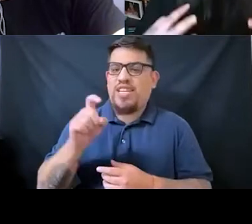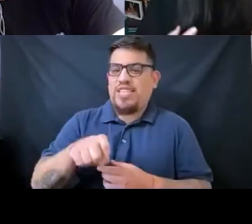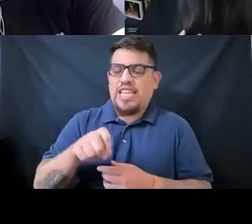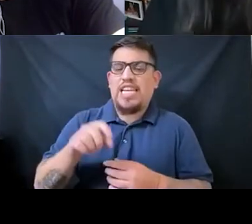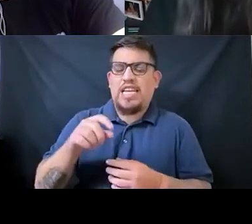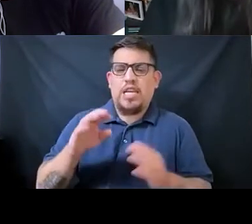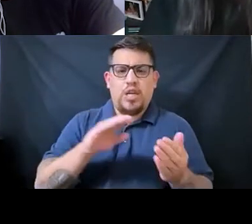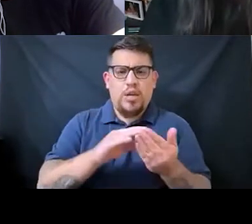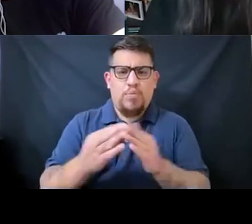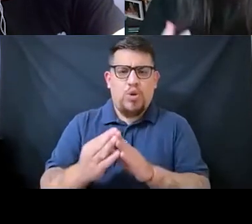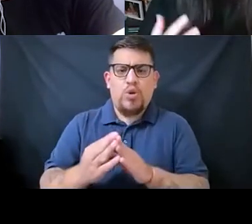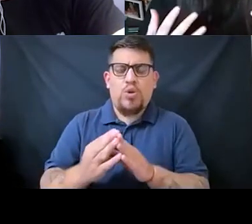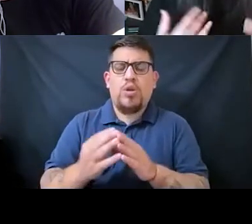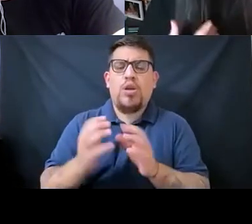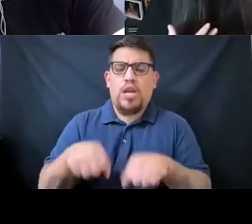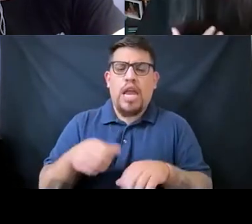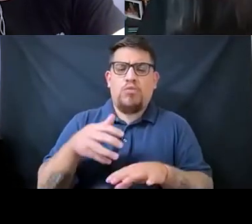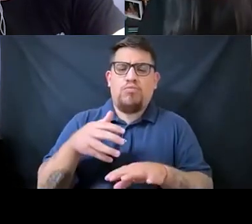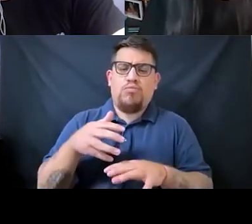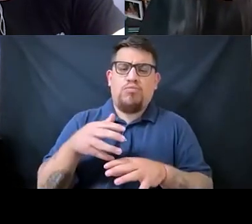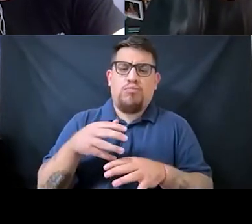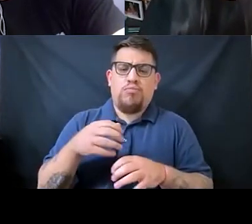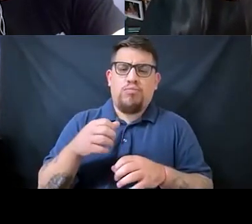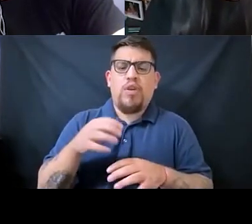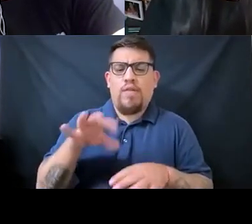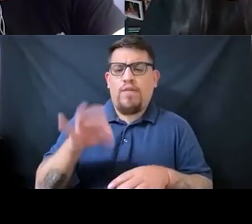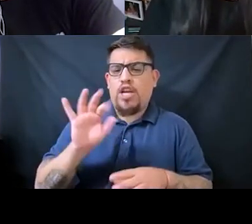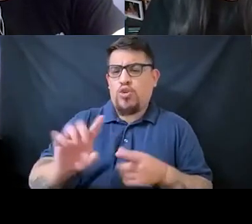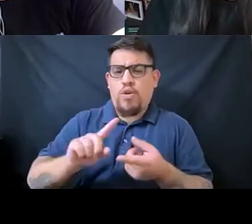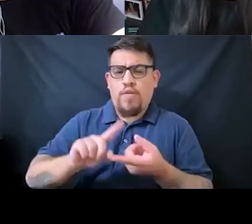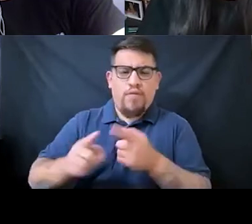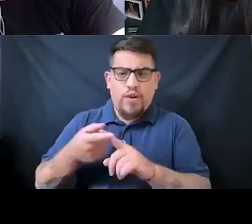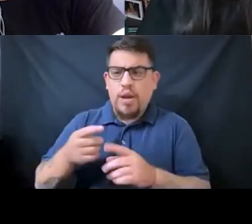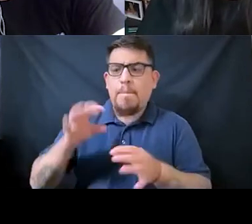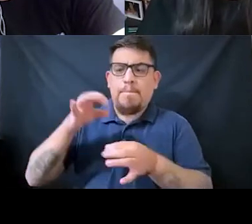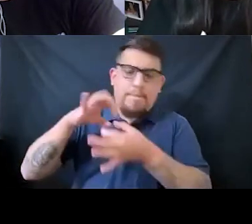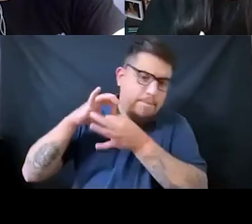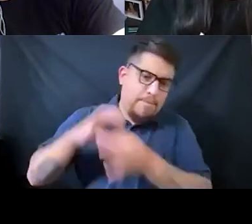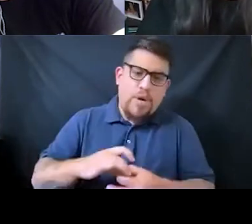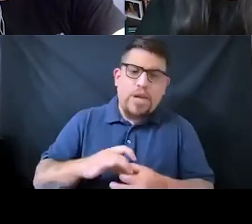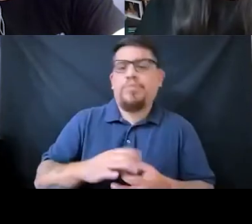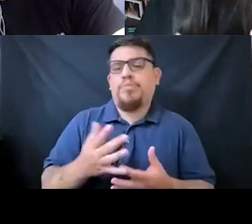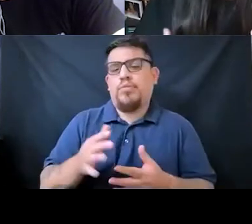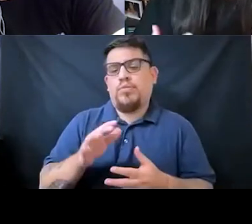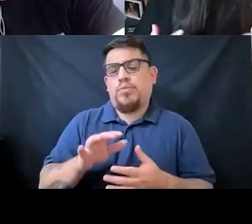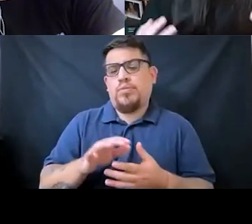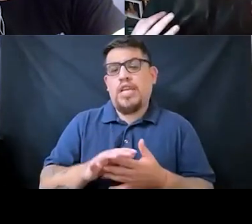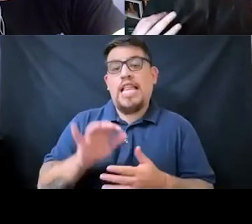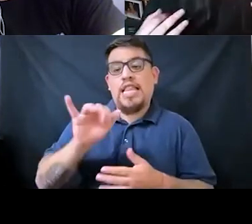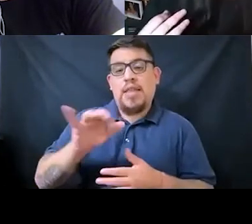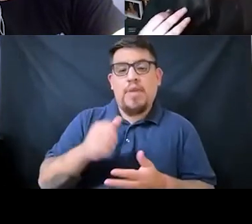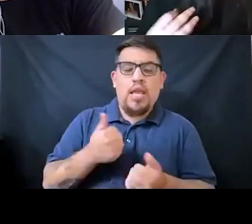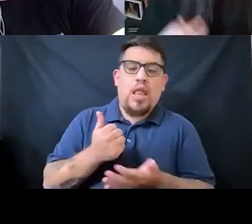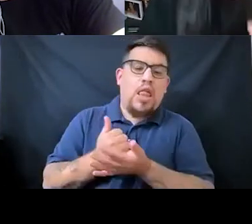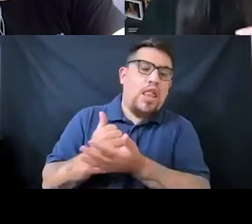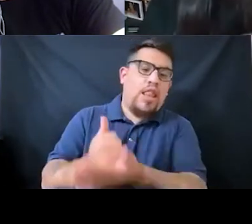to ground you in your writing and to like find your people, that has been like extremely having just